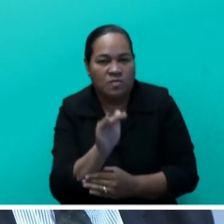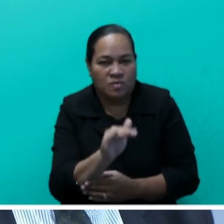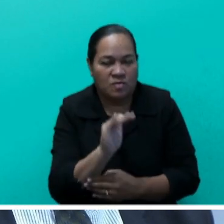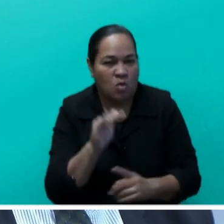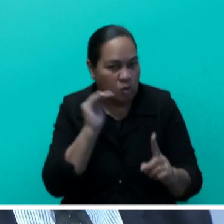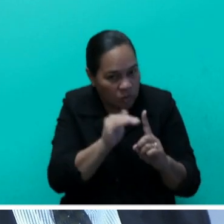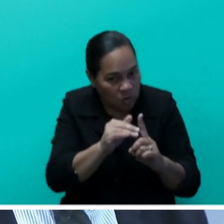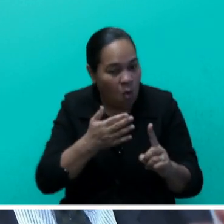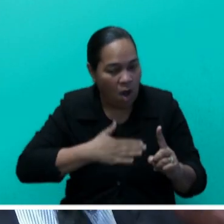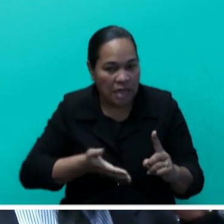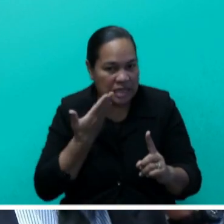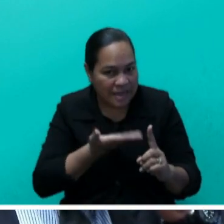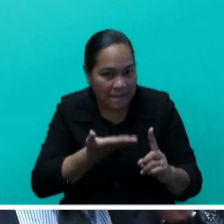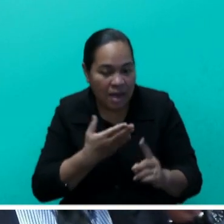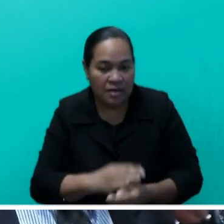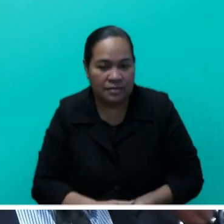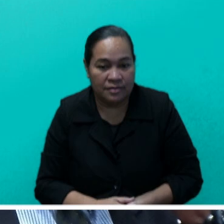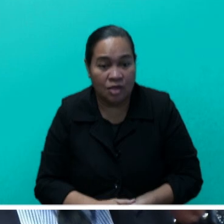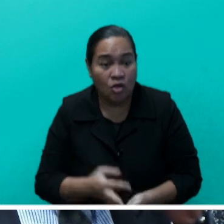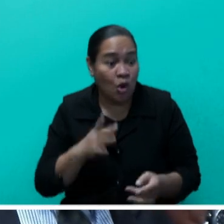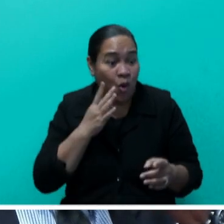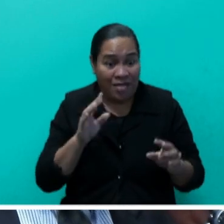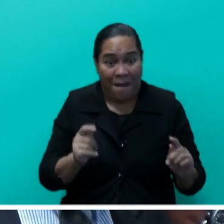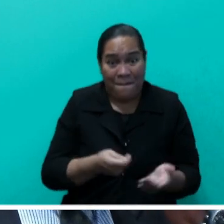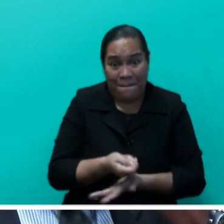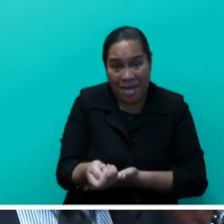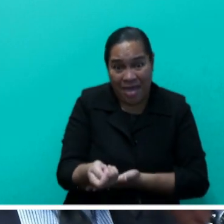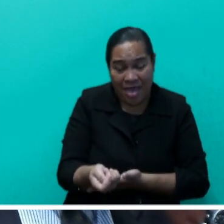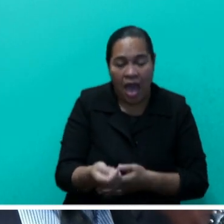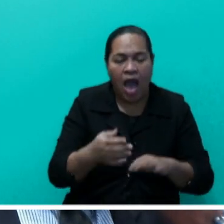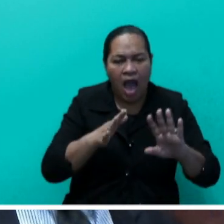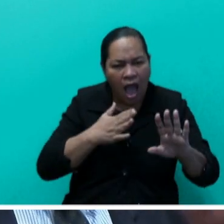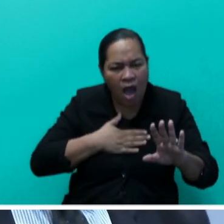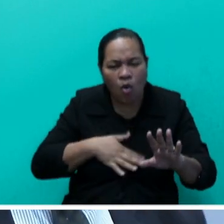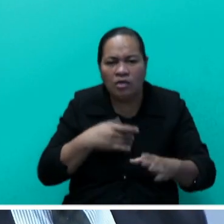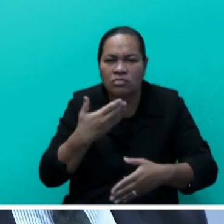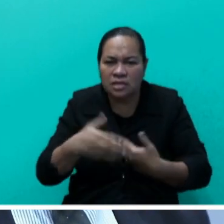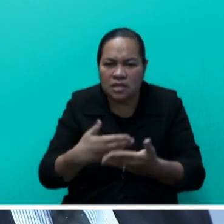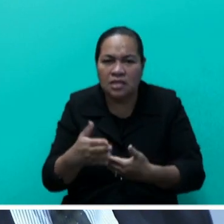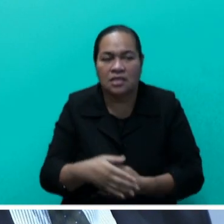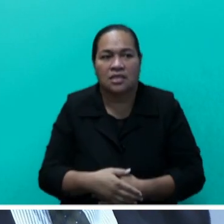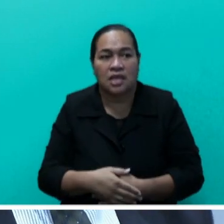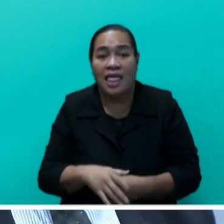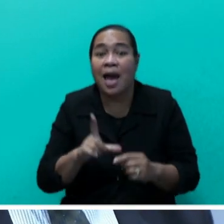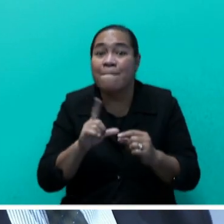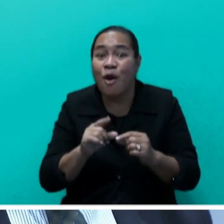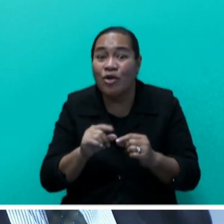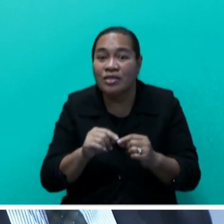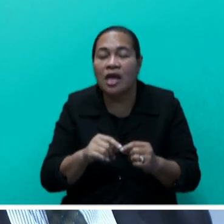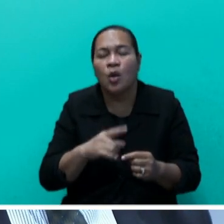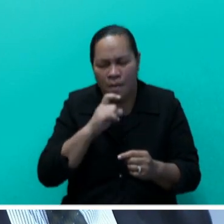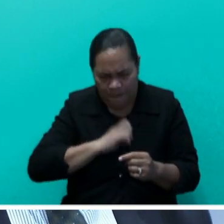payments, Honourable Speaker, I wish to highlight that the bonus was not only